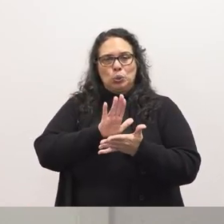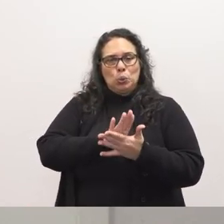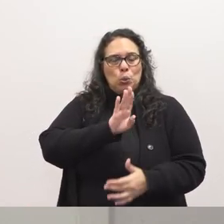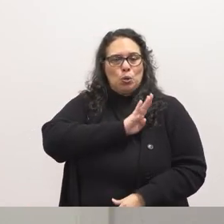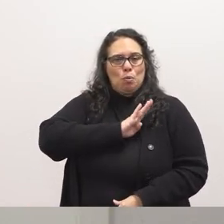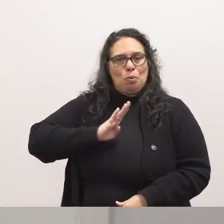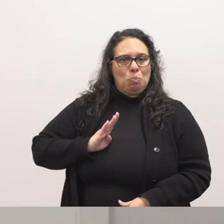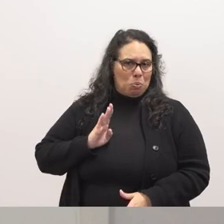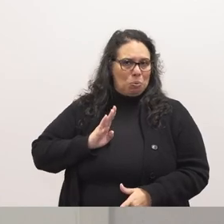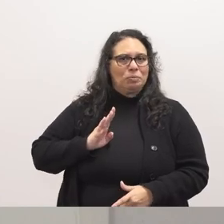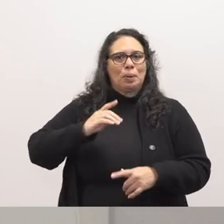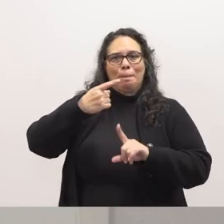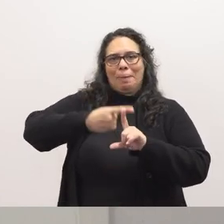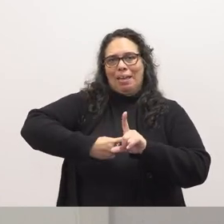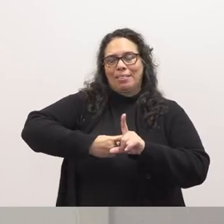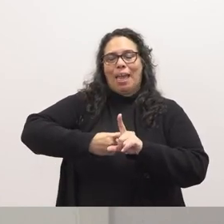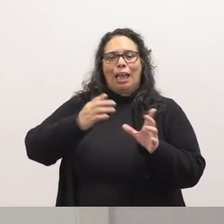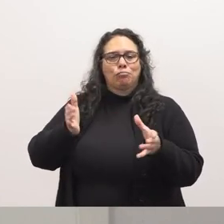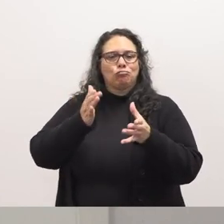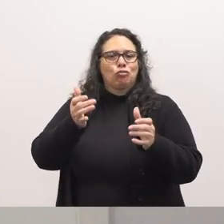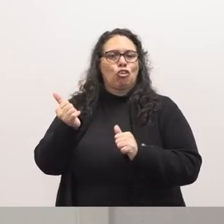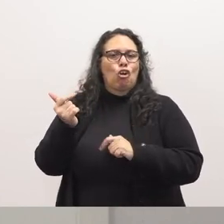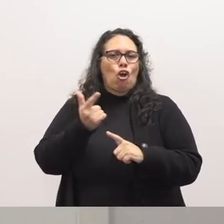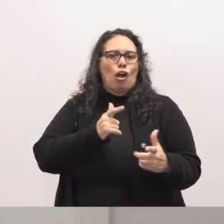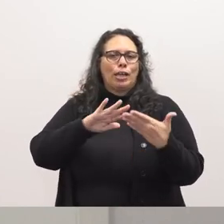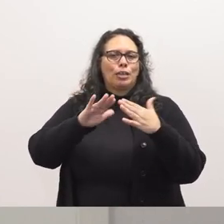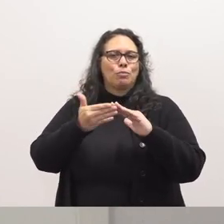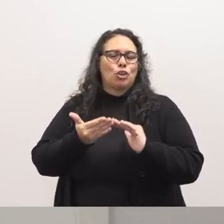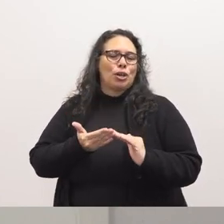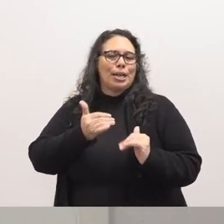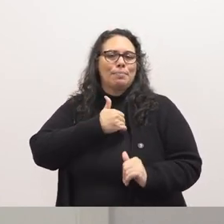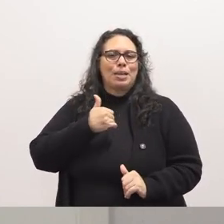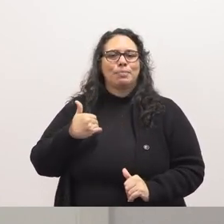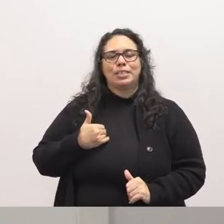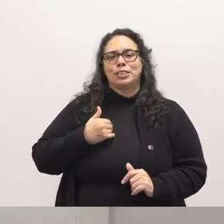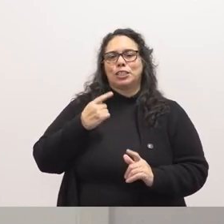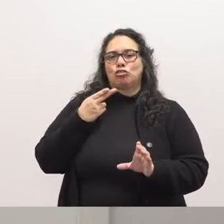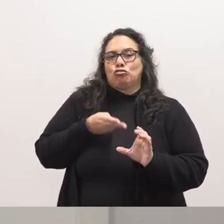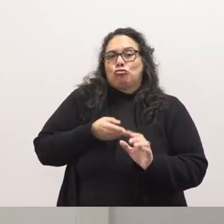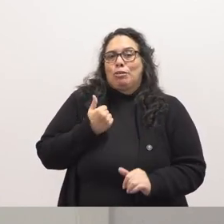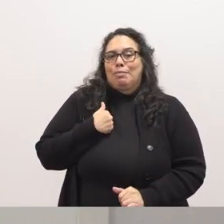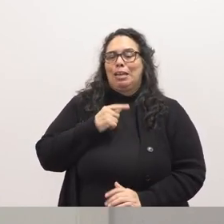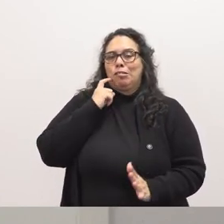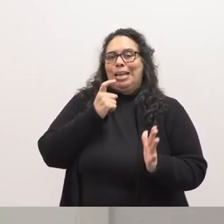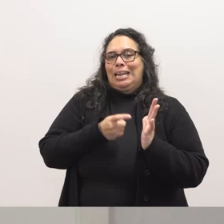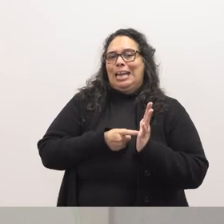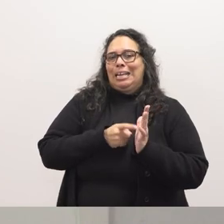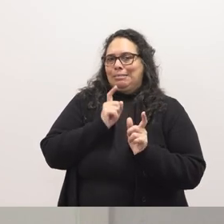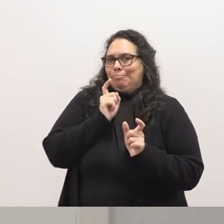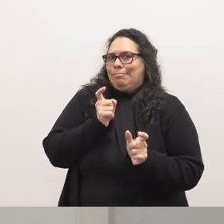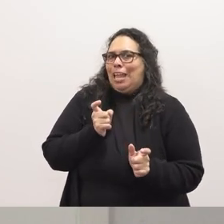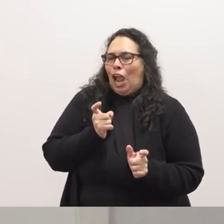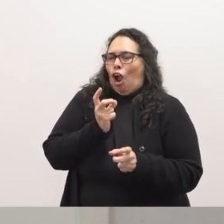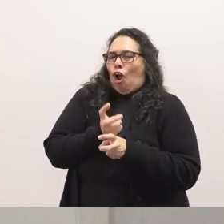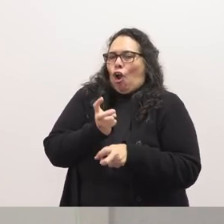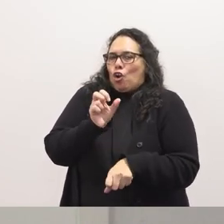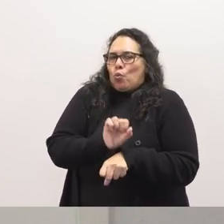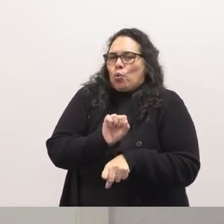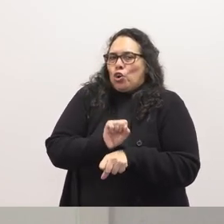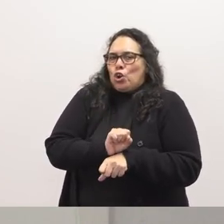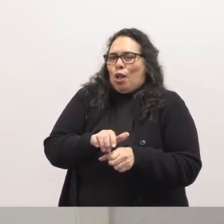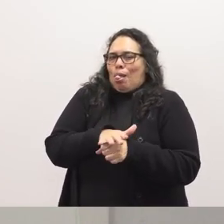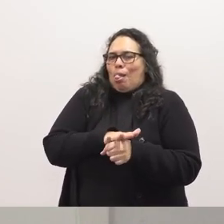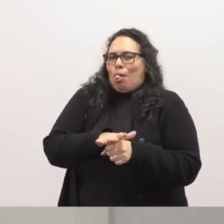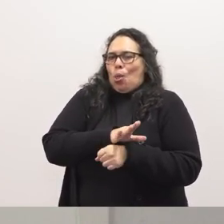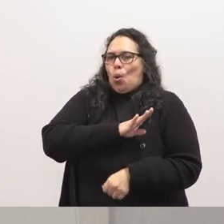District. I urge all community members to join me in recognizing the dedication and hard work of our local school board members and in